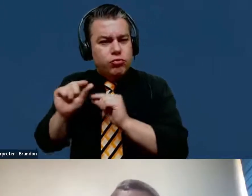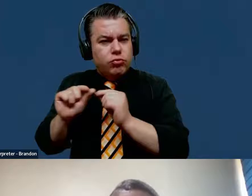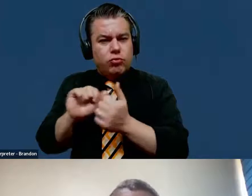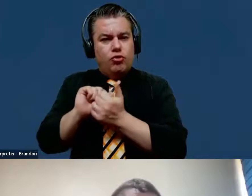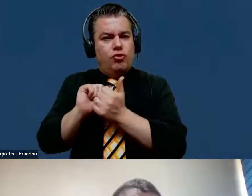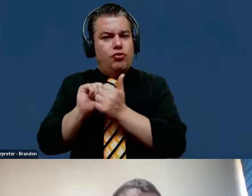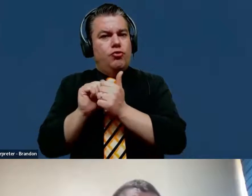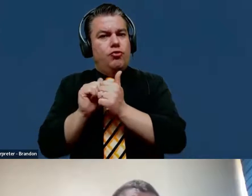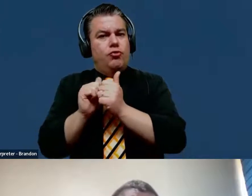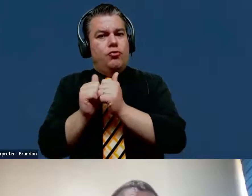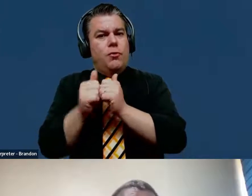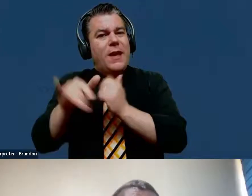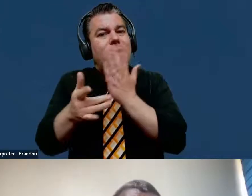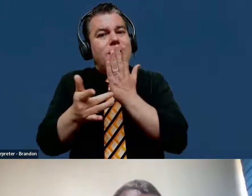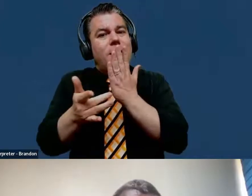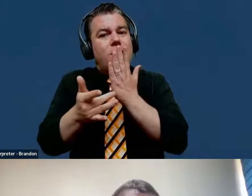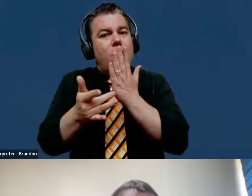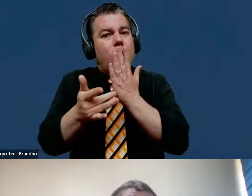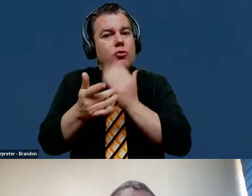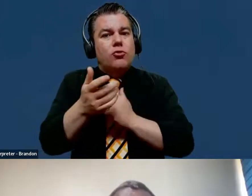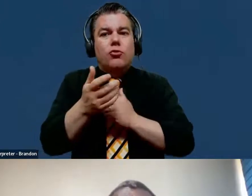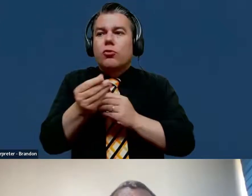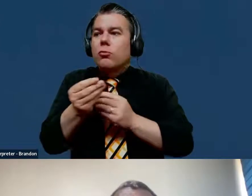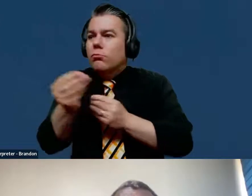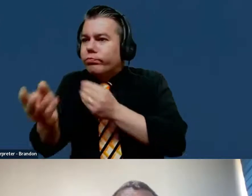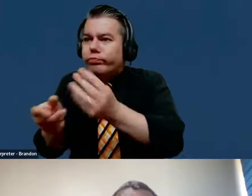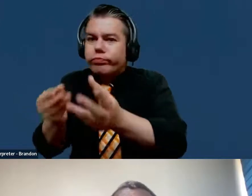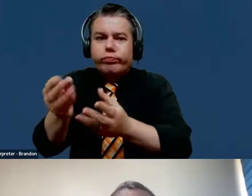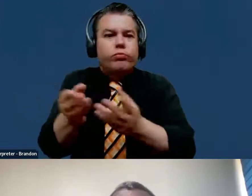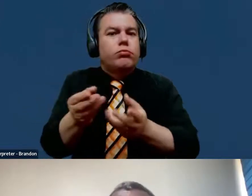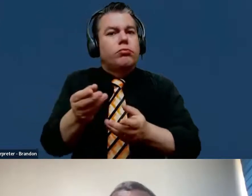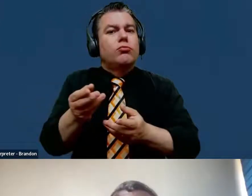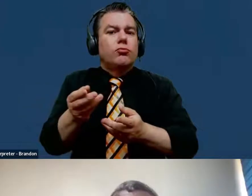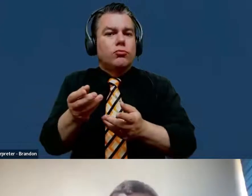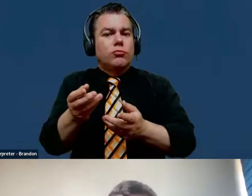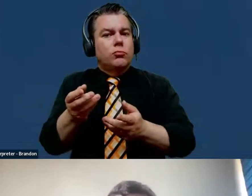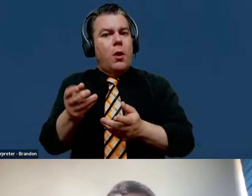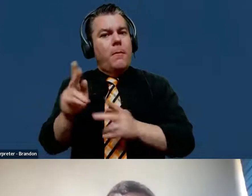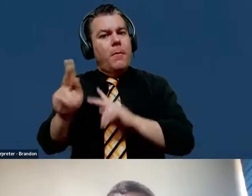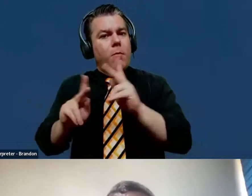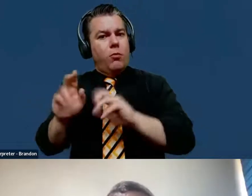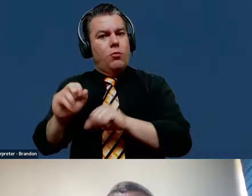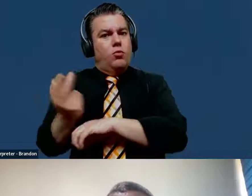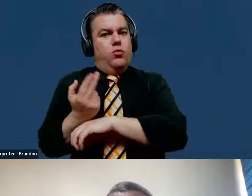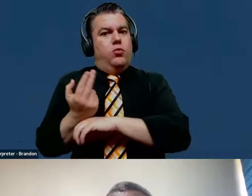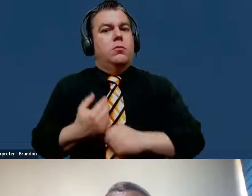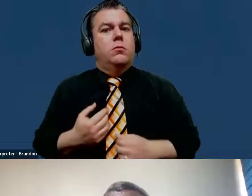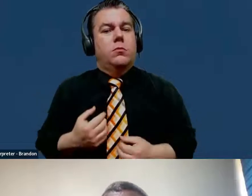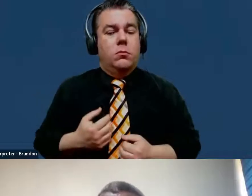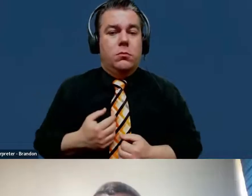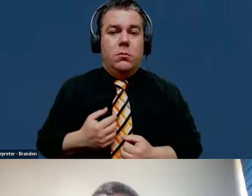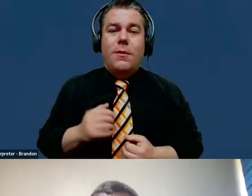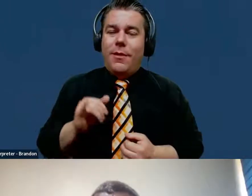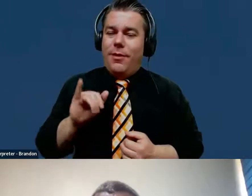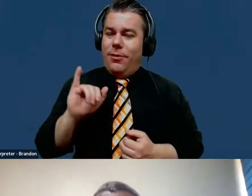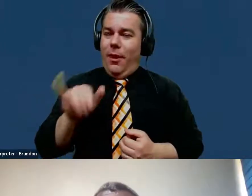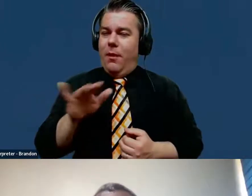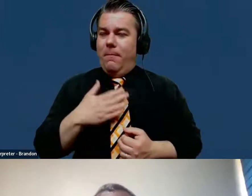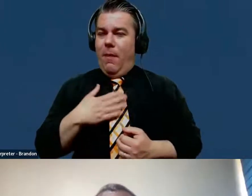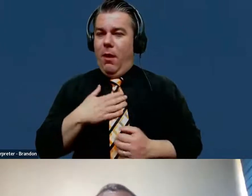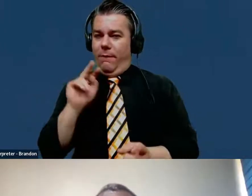this technology to people. This is another way, in my view, to